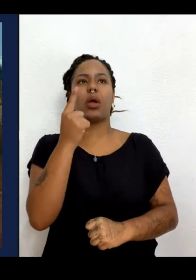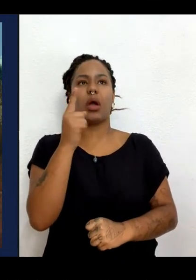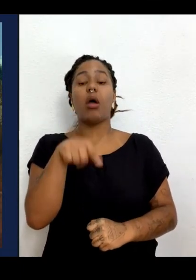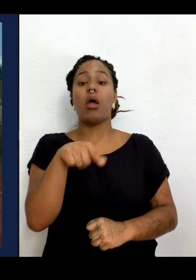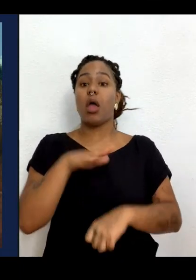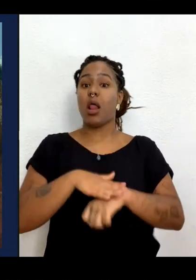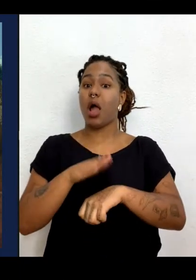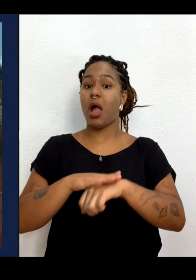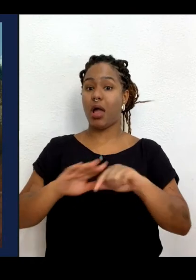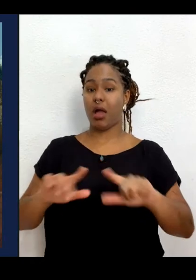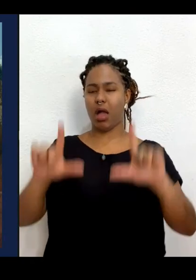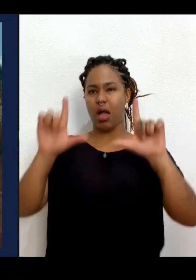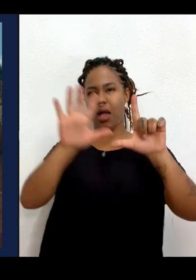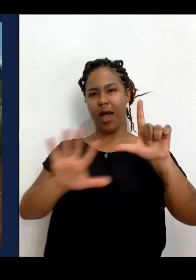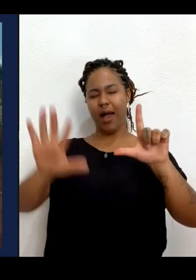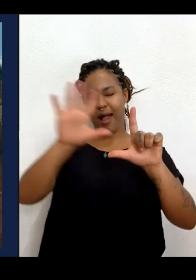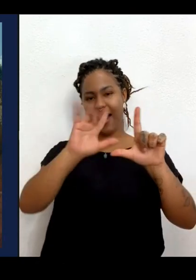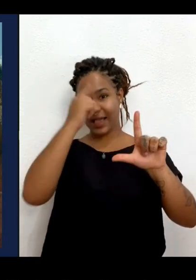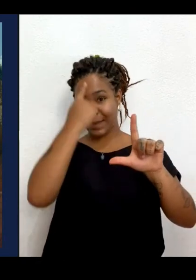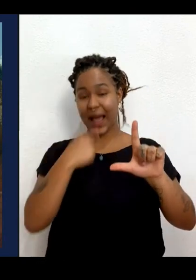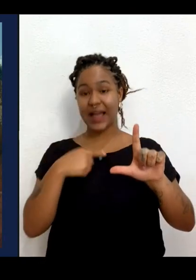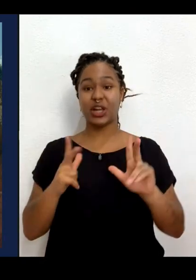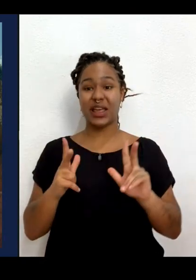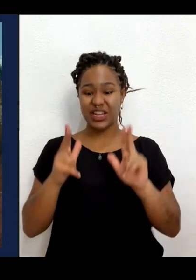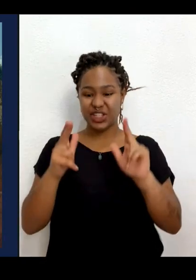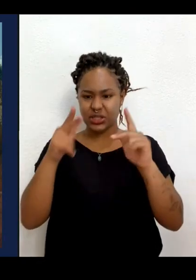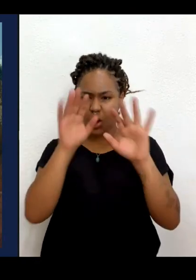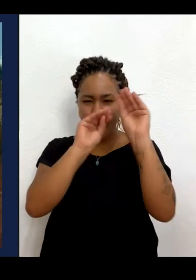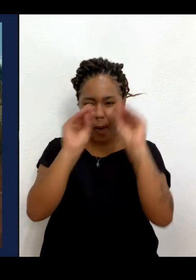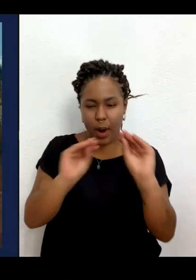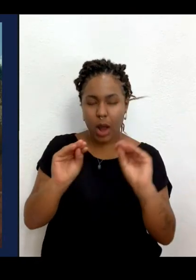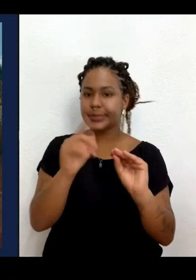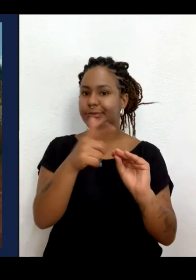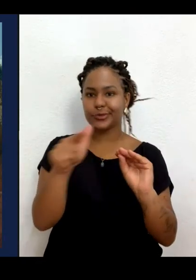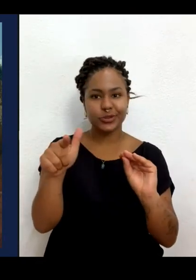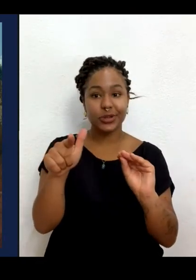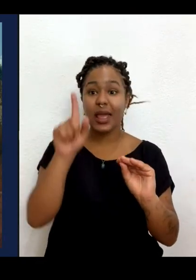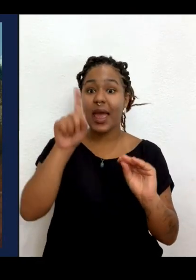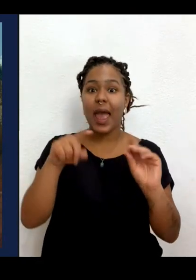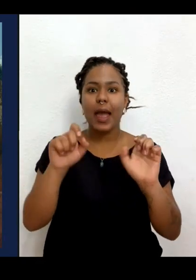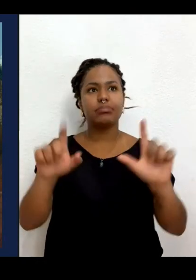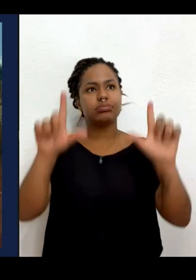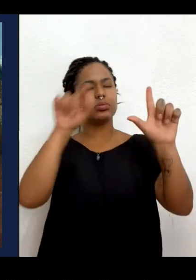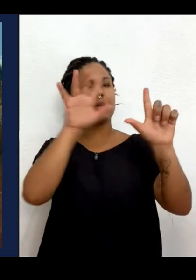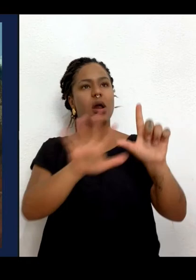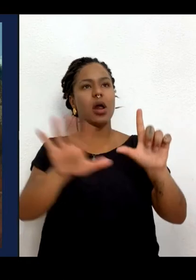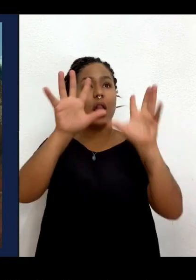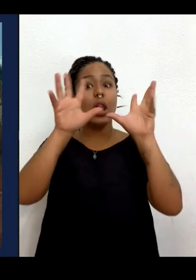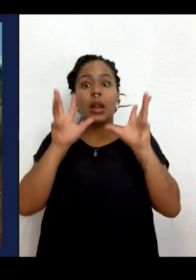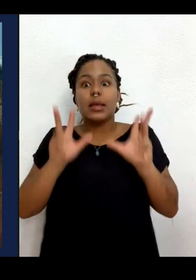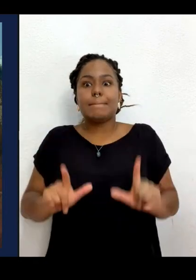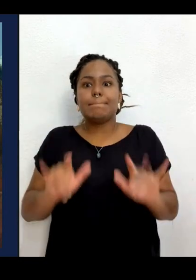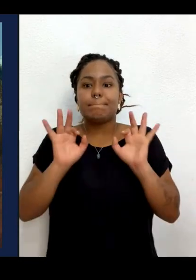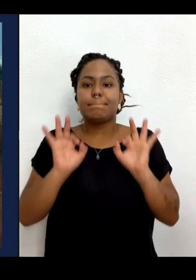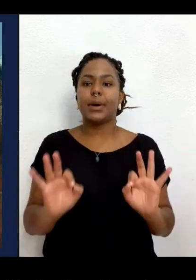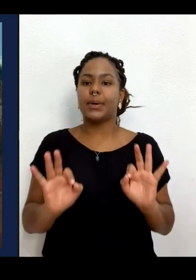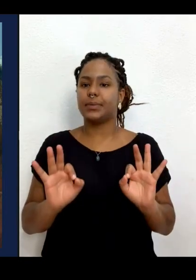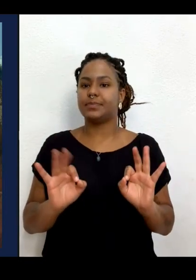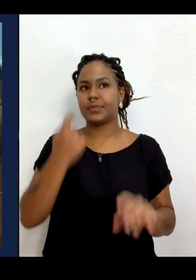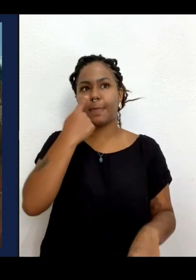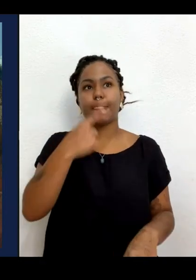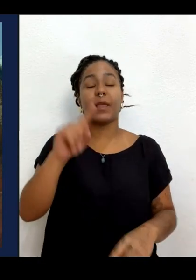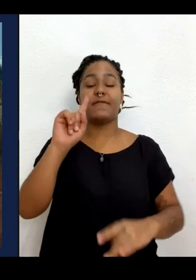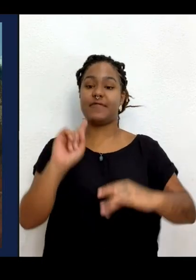very clean and in which you would see this evolving light from the first Ray until